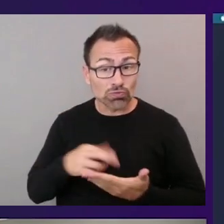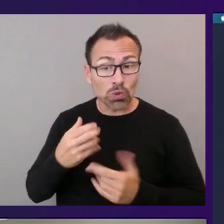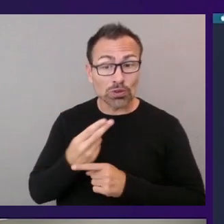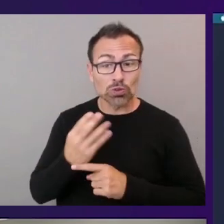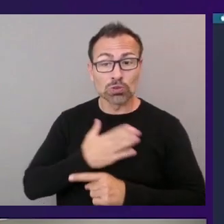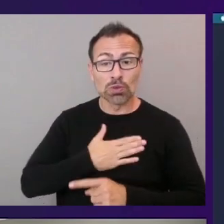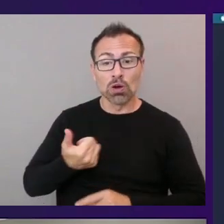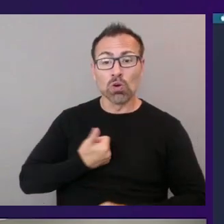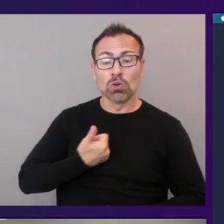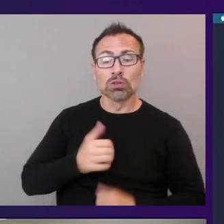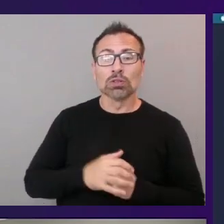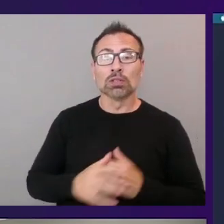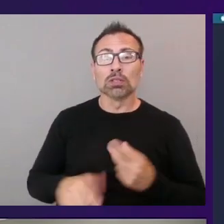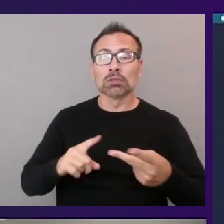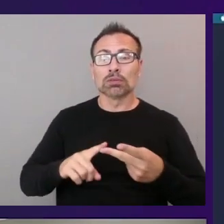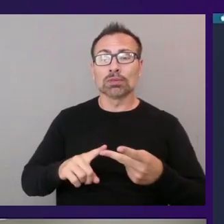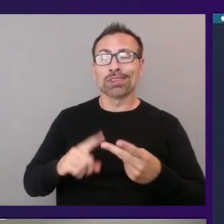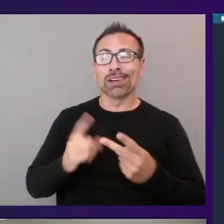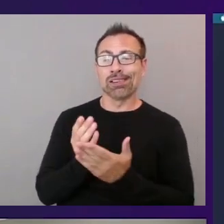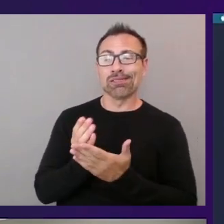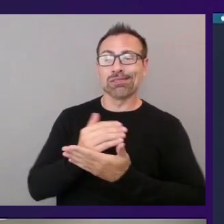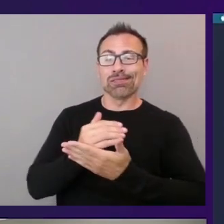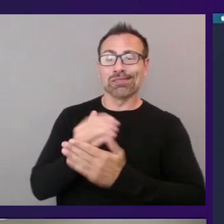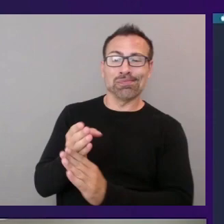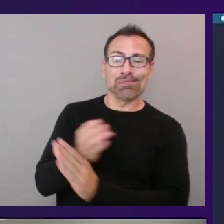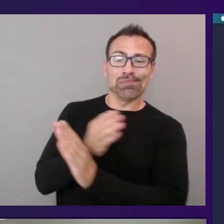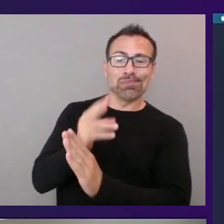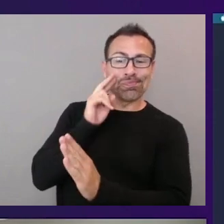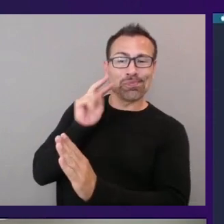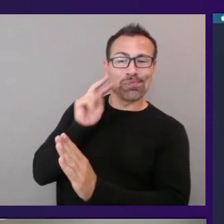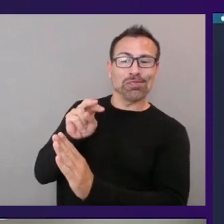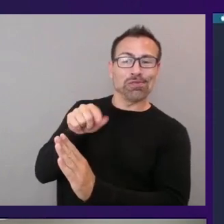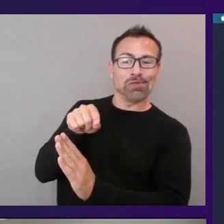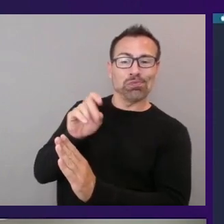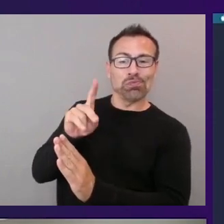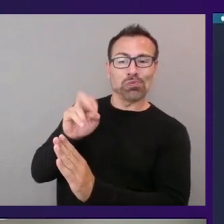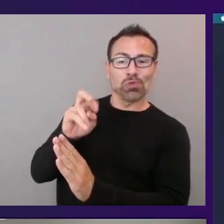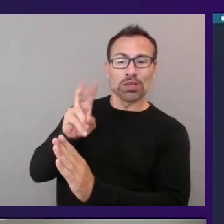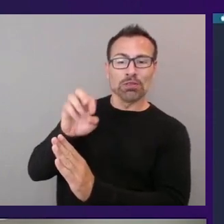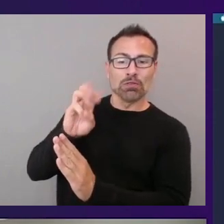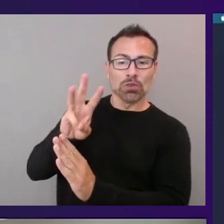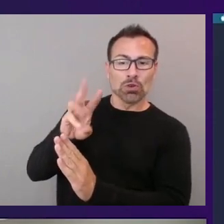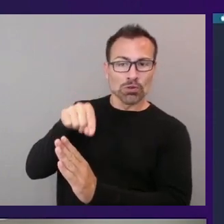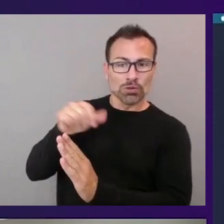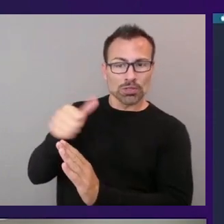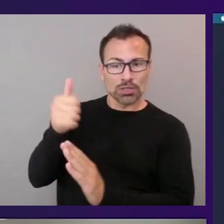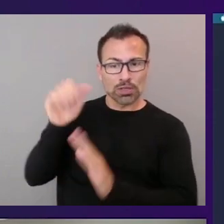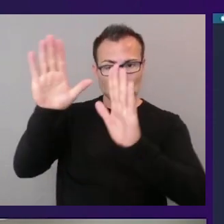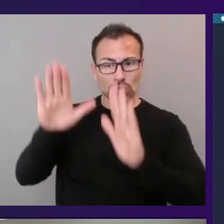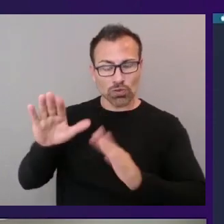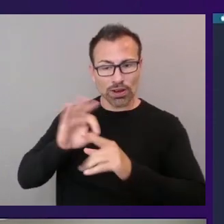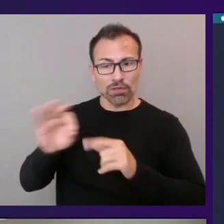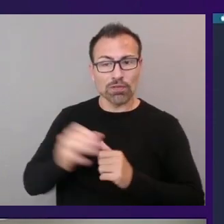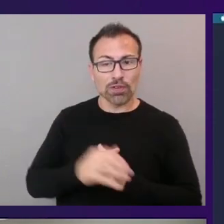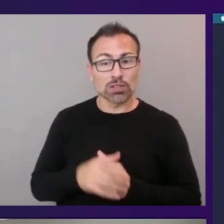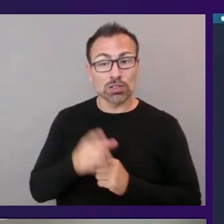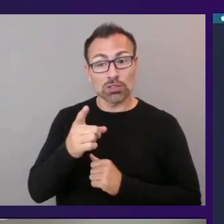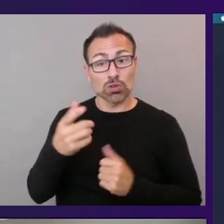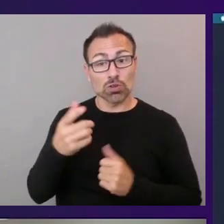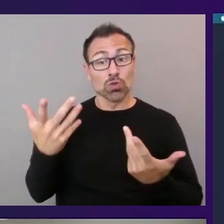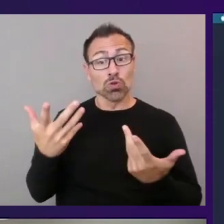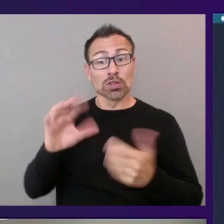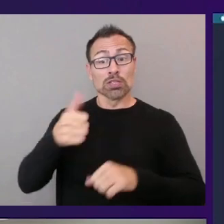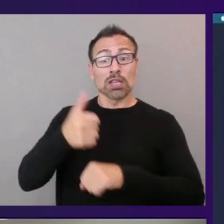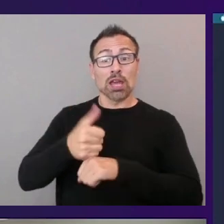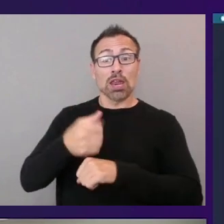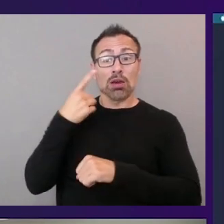Previews, they're another great feature. So you can set up your GitHub repo to allow pull requests, and we will